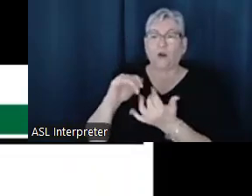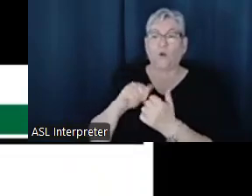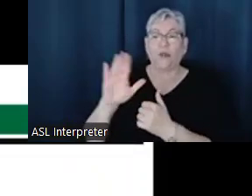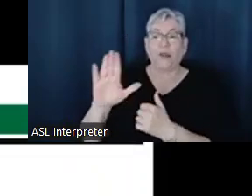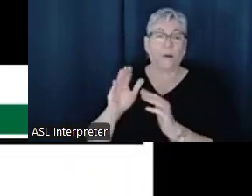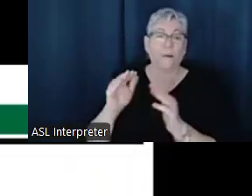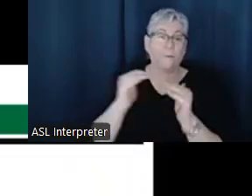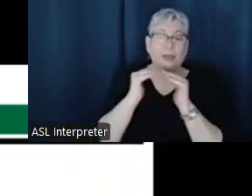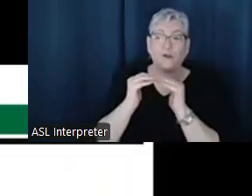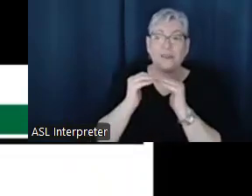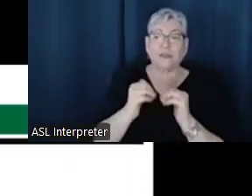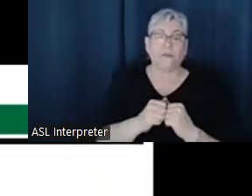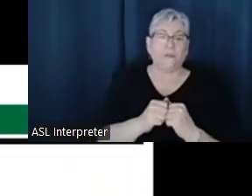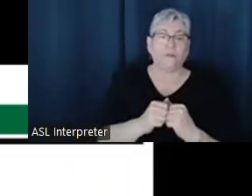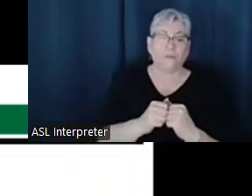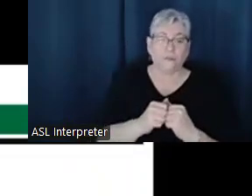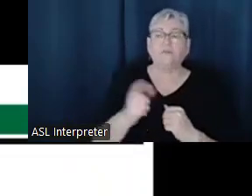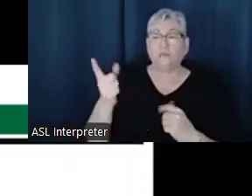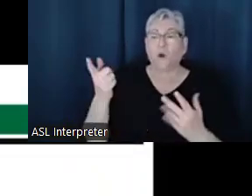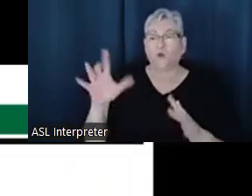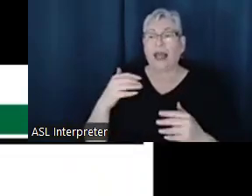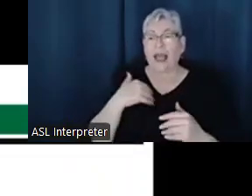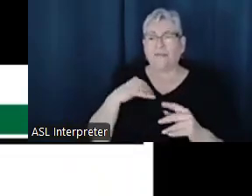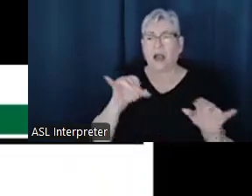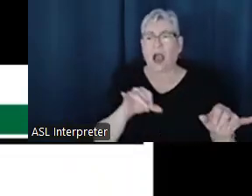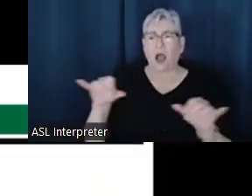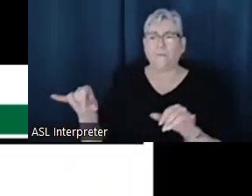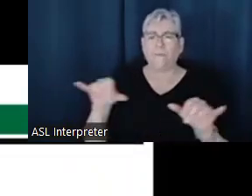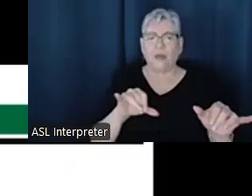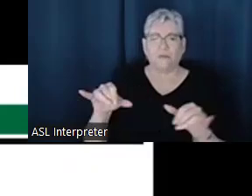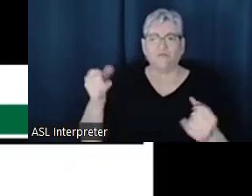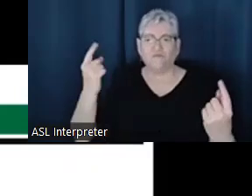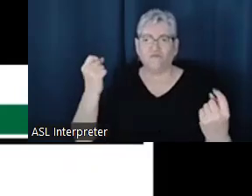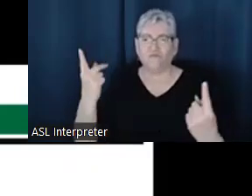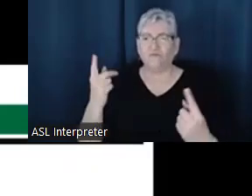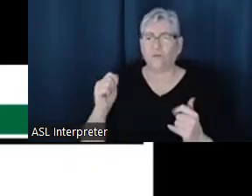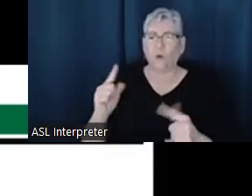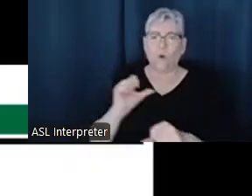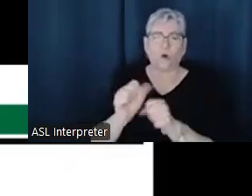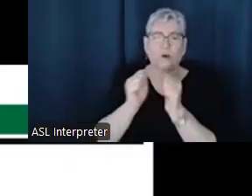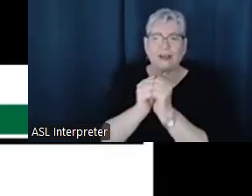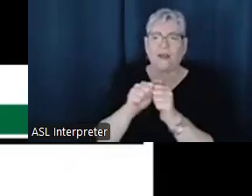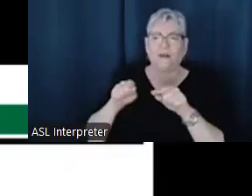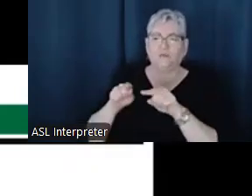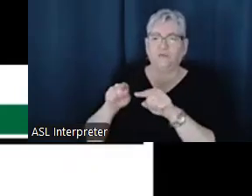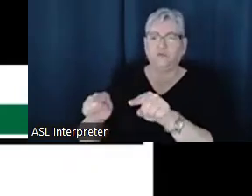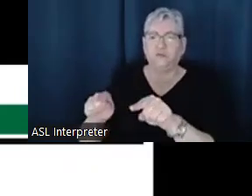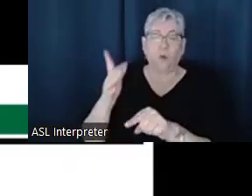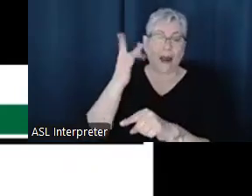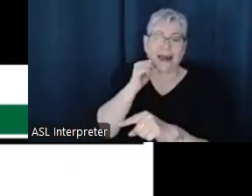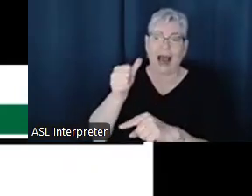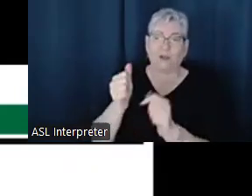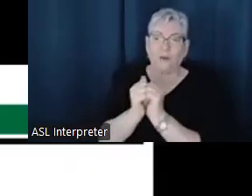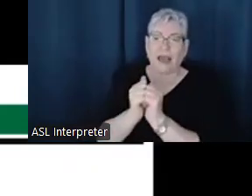they already have a common ground that they're all working on these things, so why not work on them together in some way to